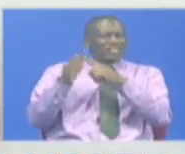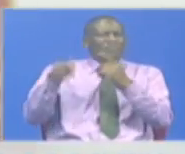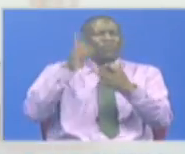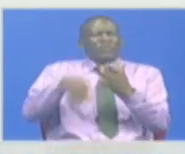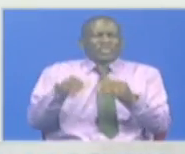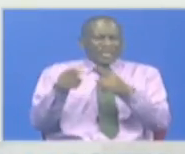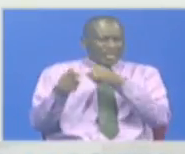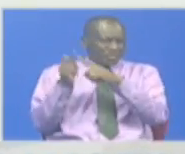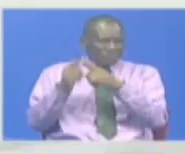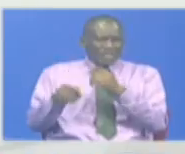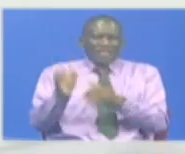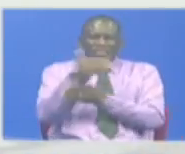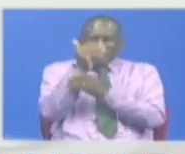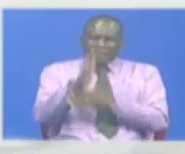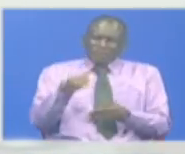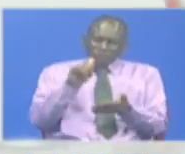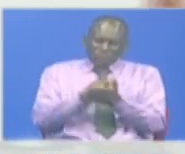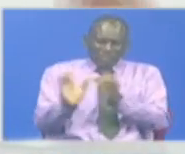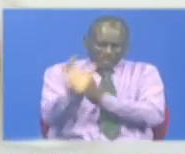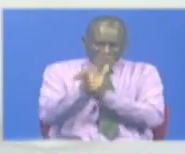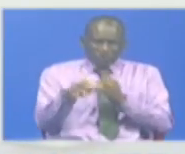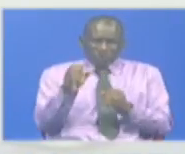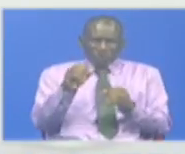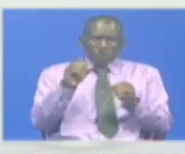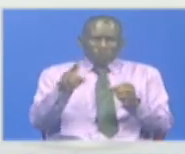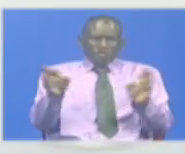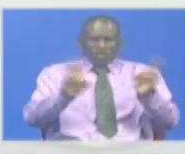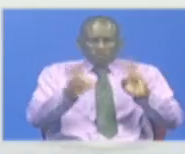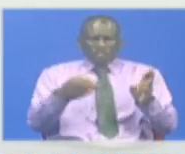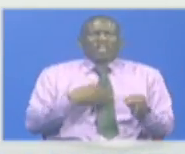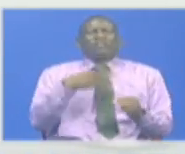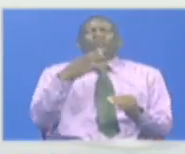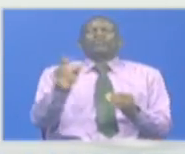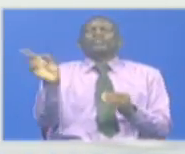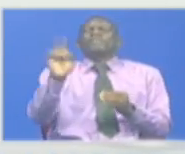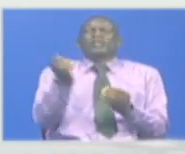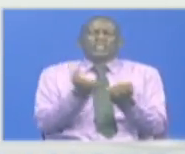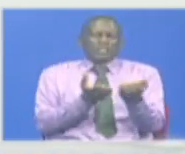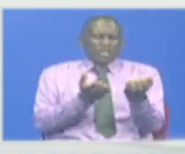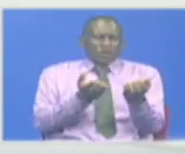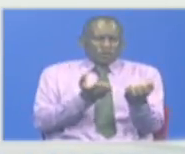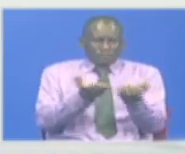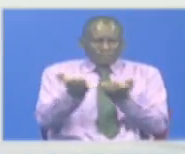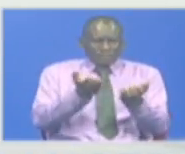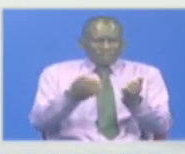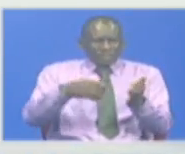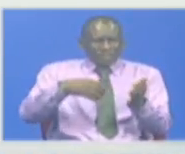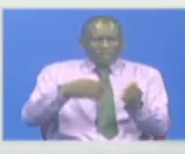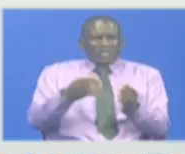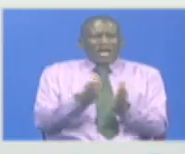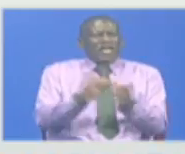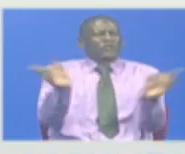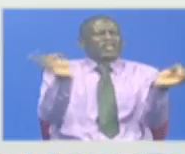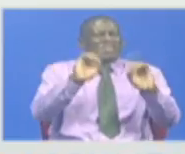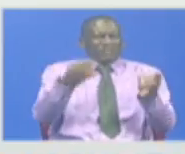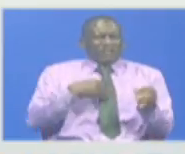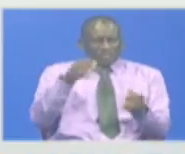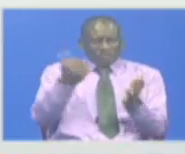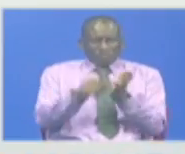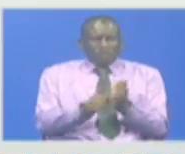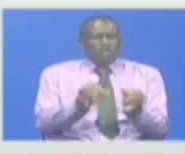the ambassador to that country would have already seen the Minister for Trade and would never have been in this problem. There is no